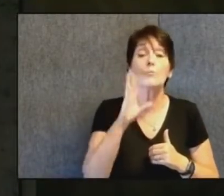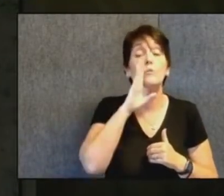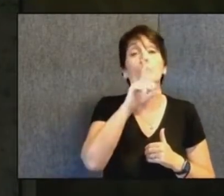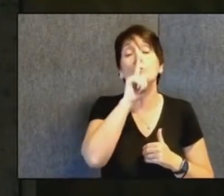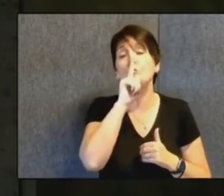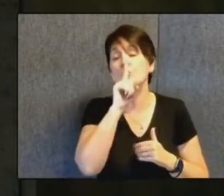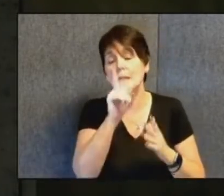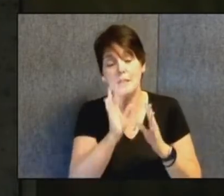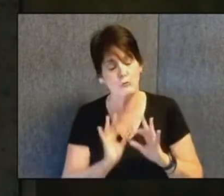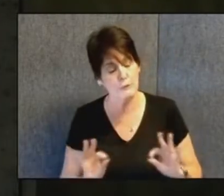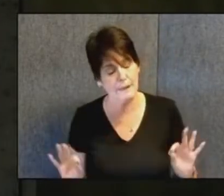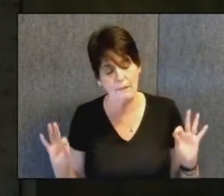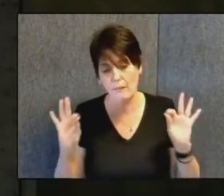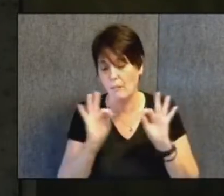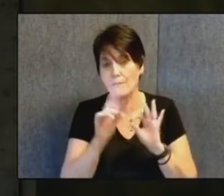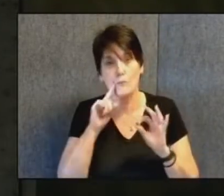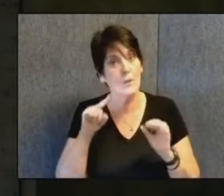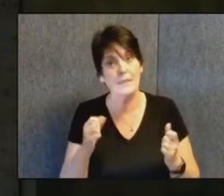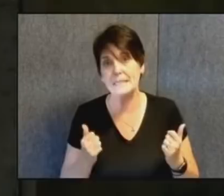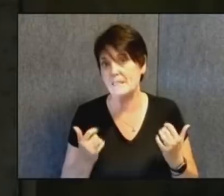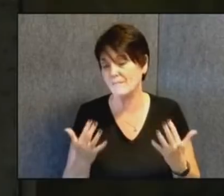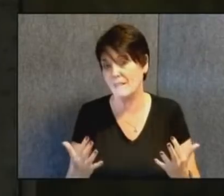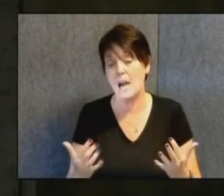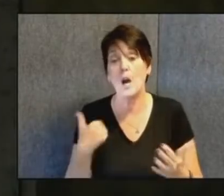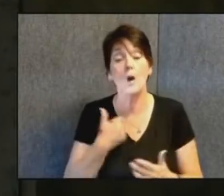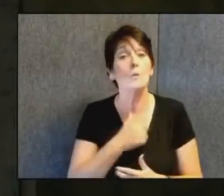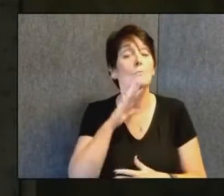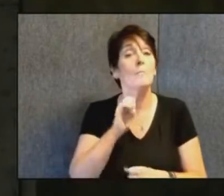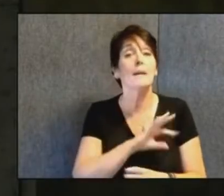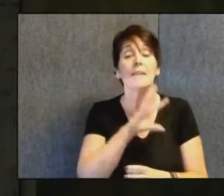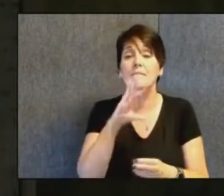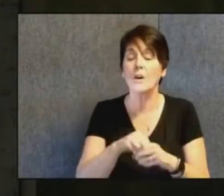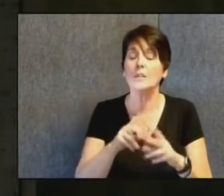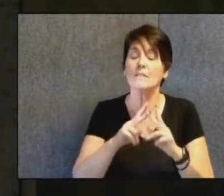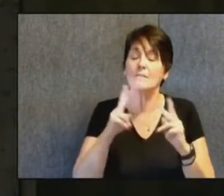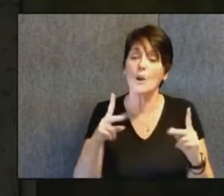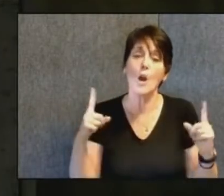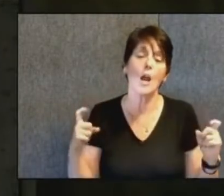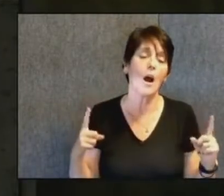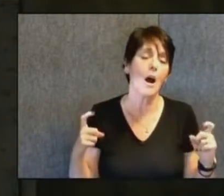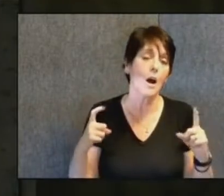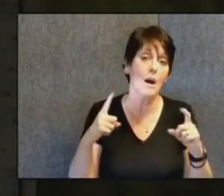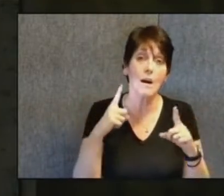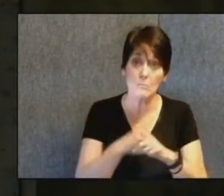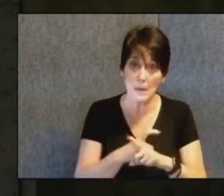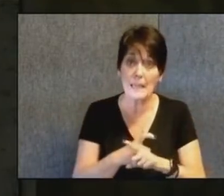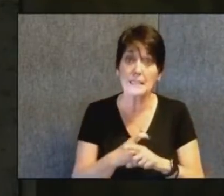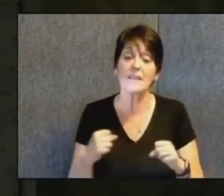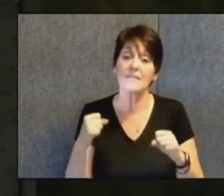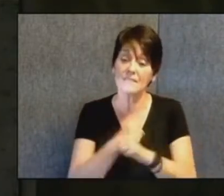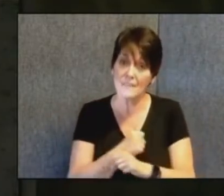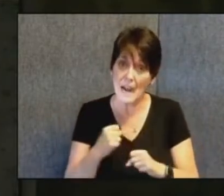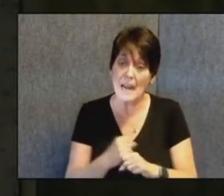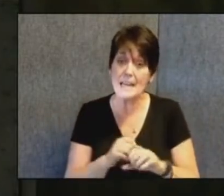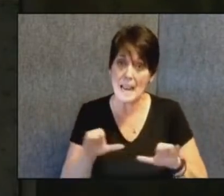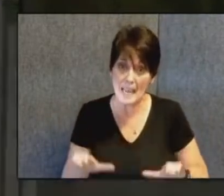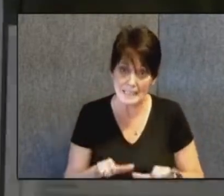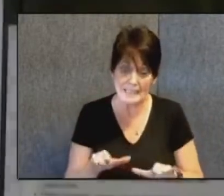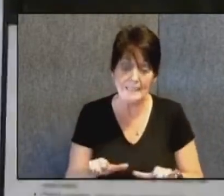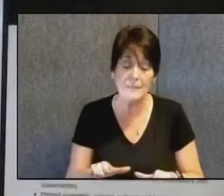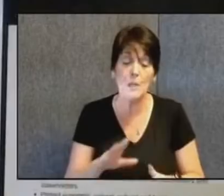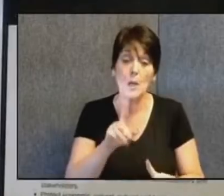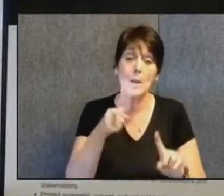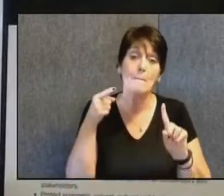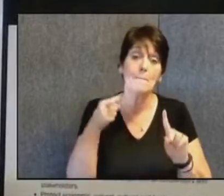really critical days for this incident. We're going to be involved in some very complex firefighting activities, particularly on